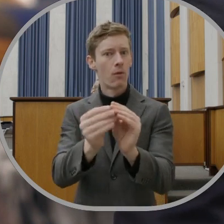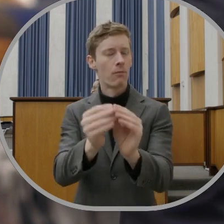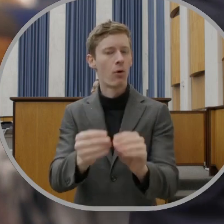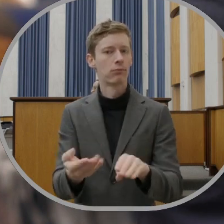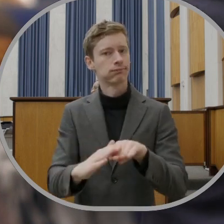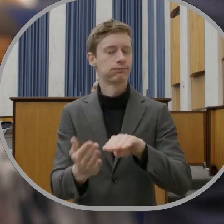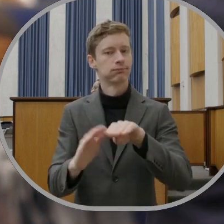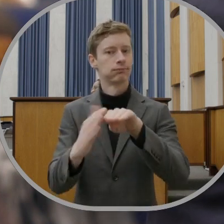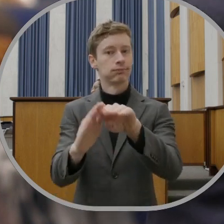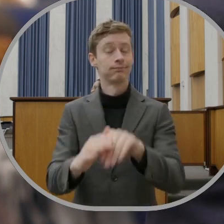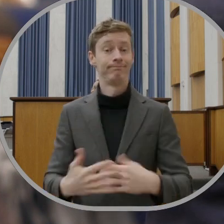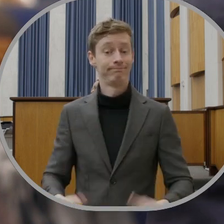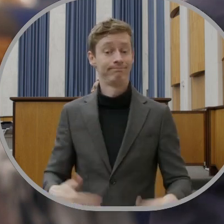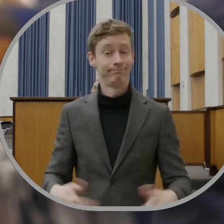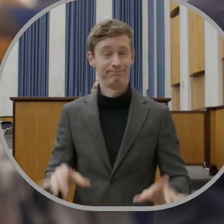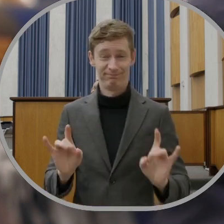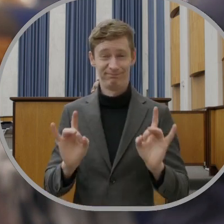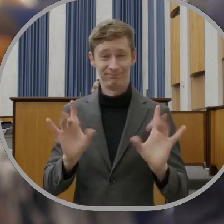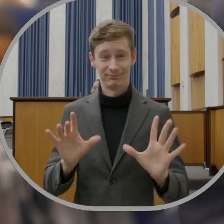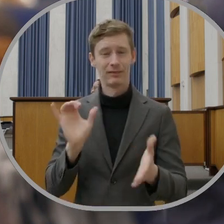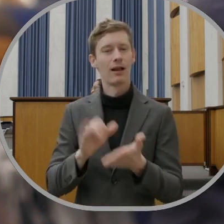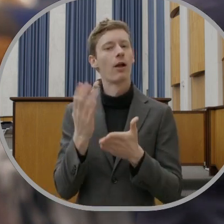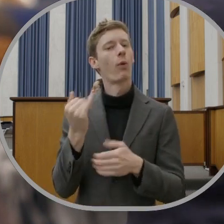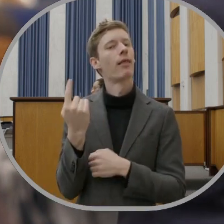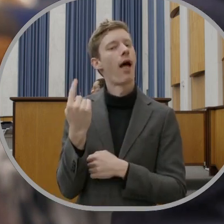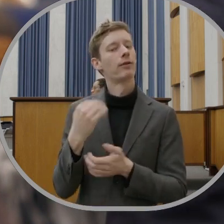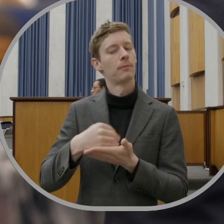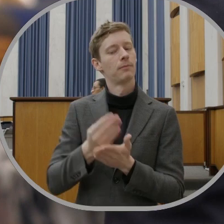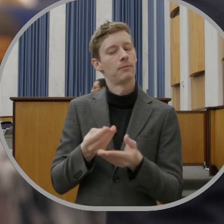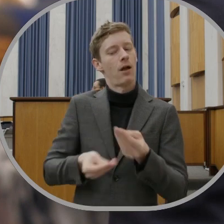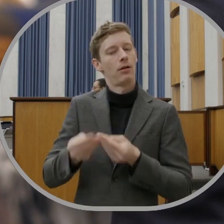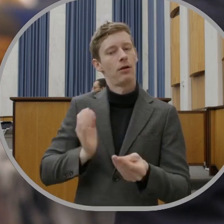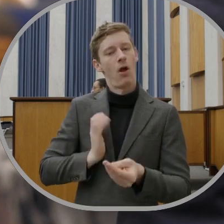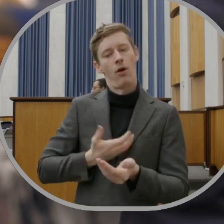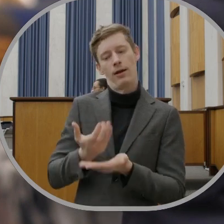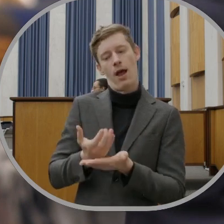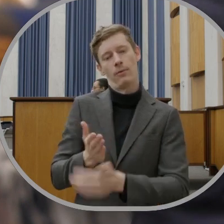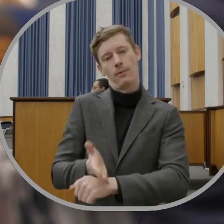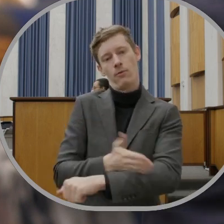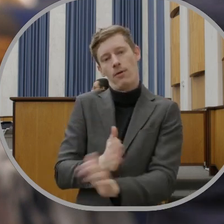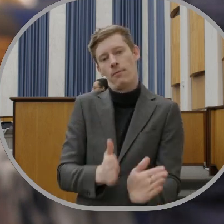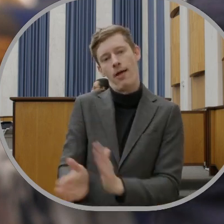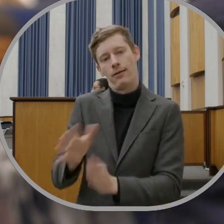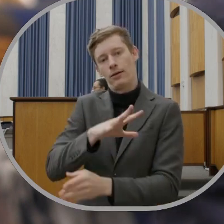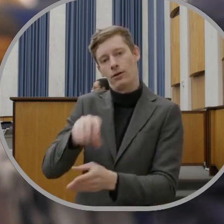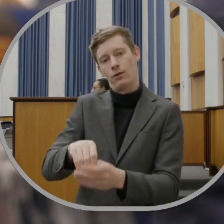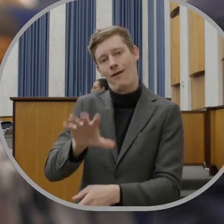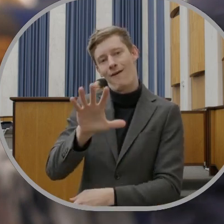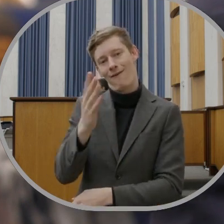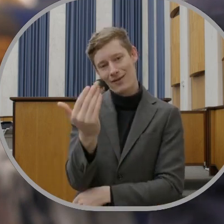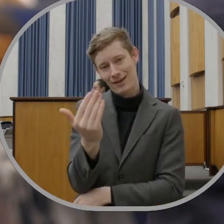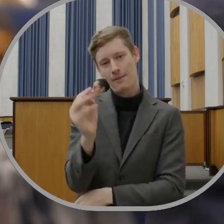low-income residents. That's why in last year's budget, our capital improvement plan included $50